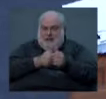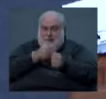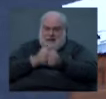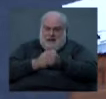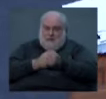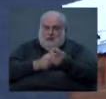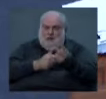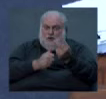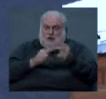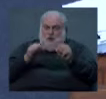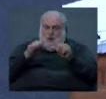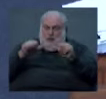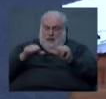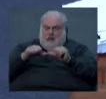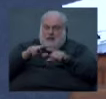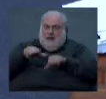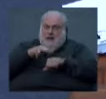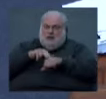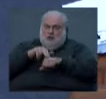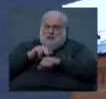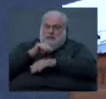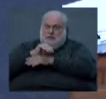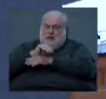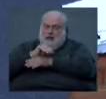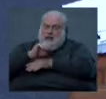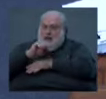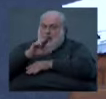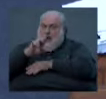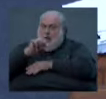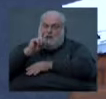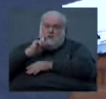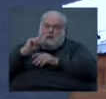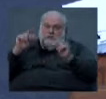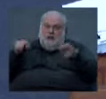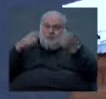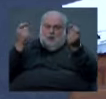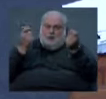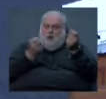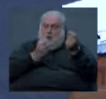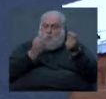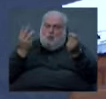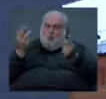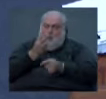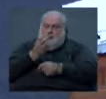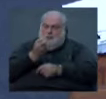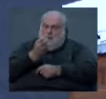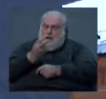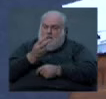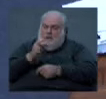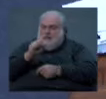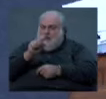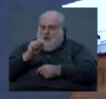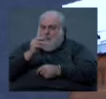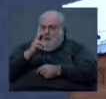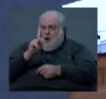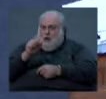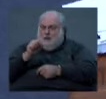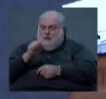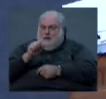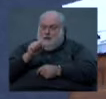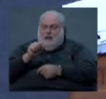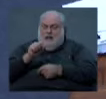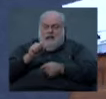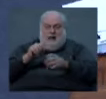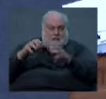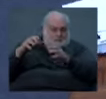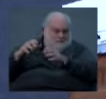two locations of the National Night Out celebration along 12th Street, where St. Mark's and the Willie Hinton Center hosted one ballot box